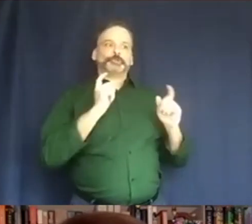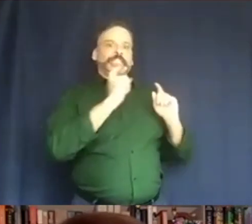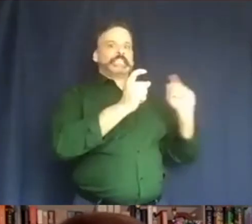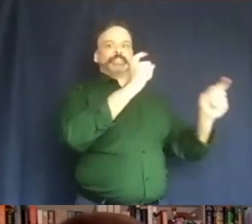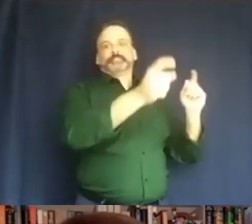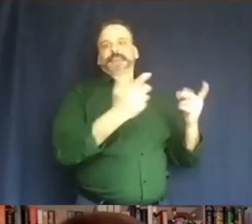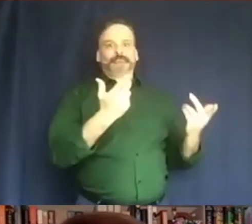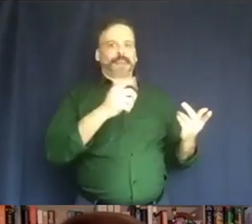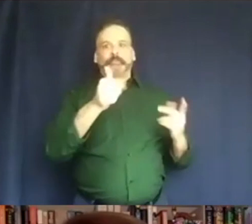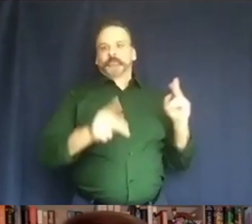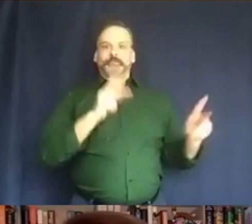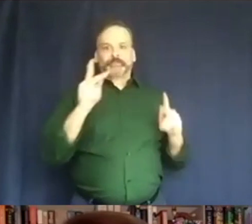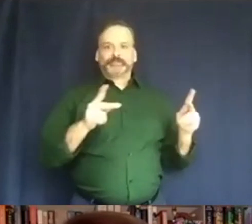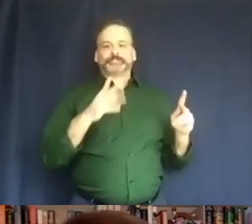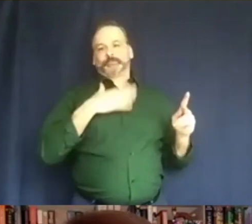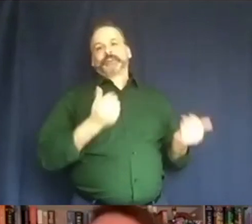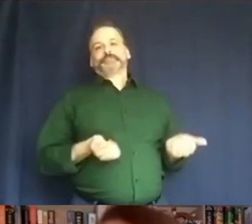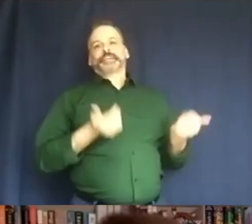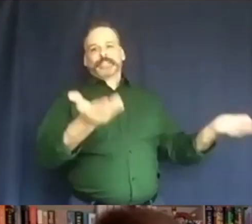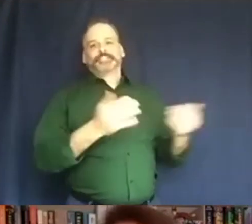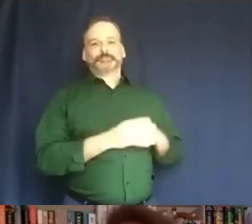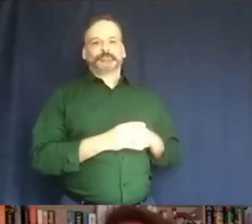somebody. So there's my recommendation for you.